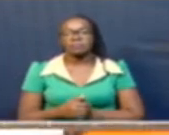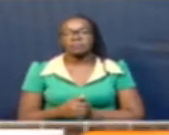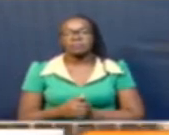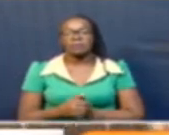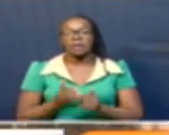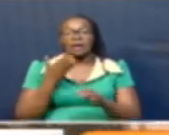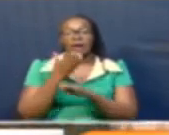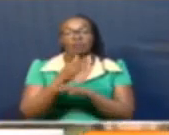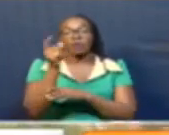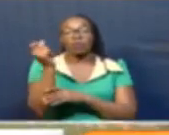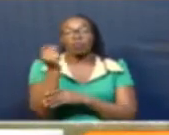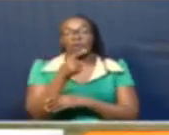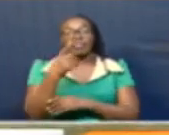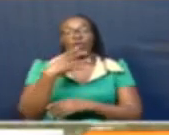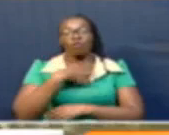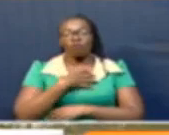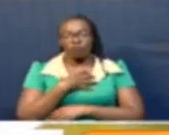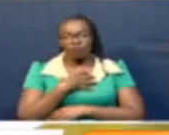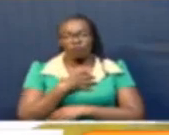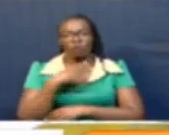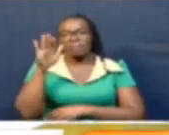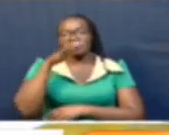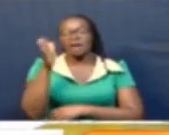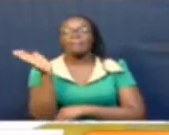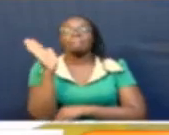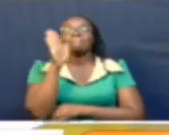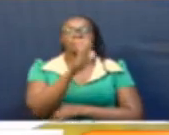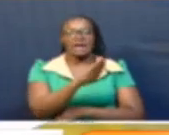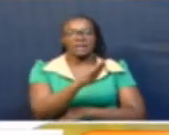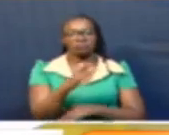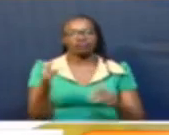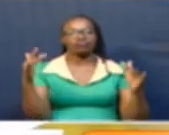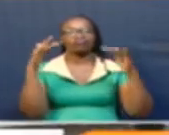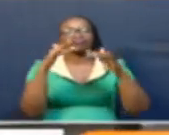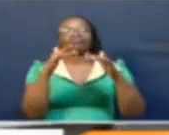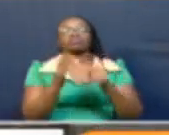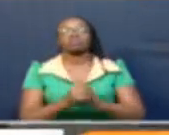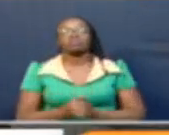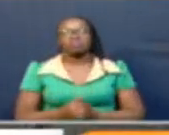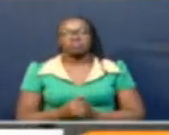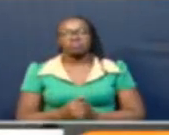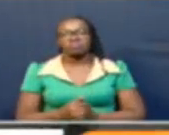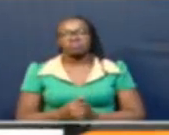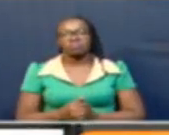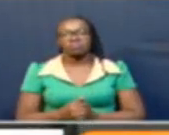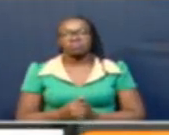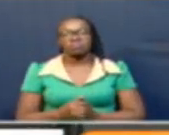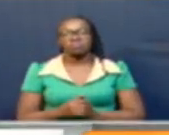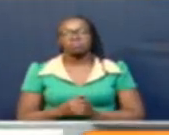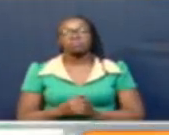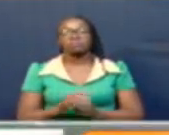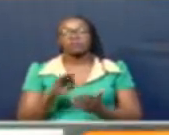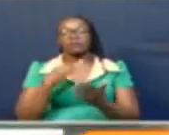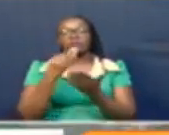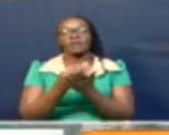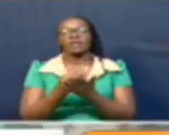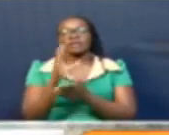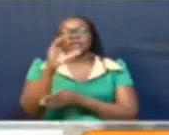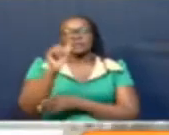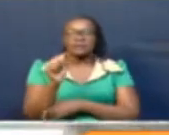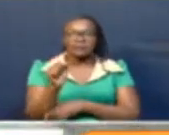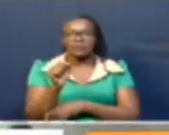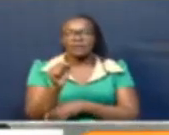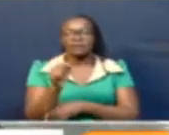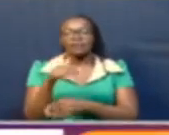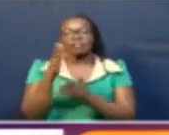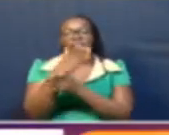After a month-long recess, Parliament resumes its sittings to a full entry. Treasury Cabinet Secretary Henry Rotich will on Thursday